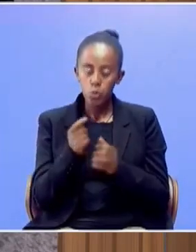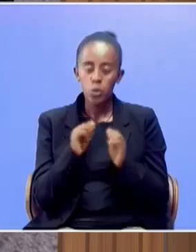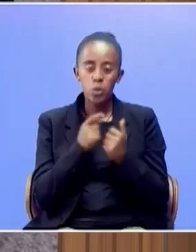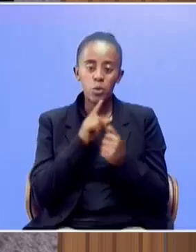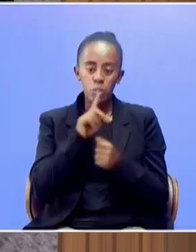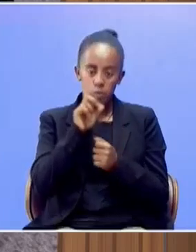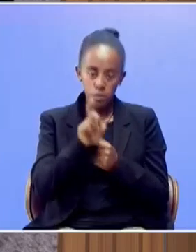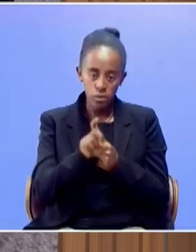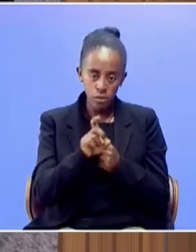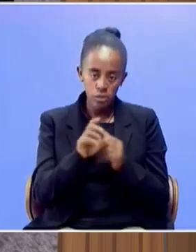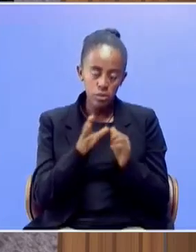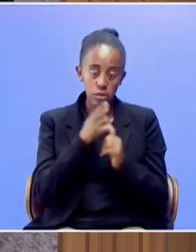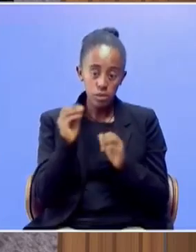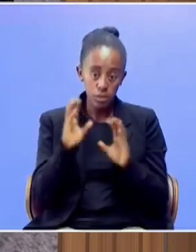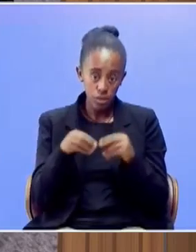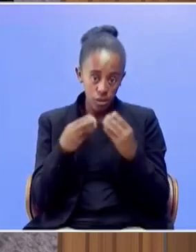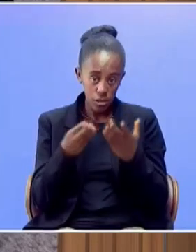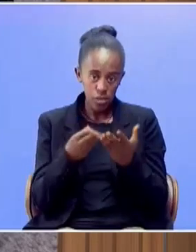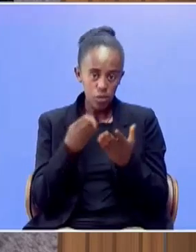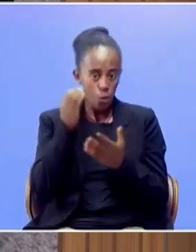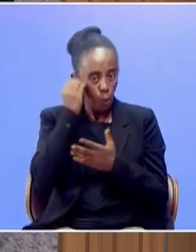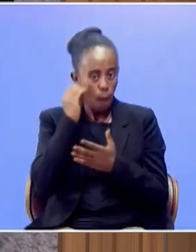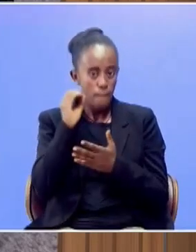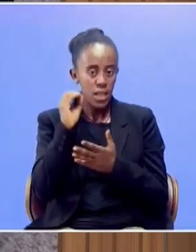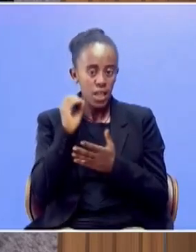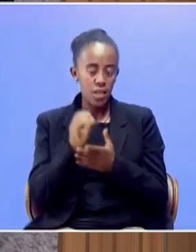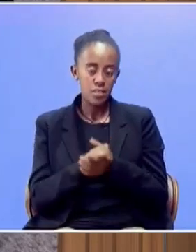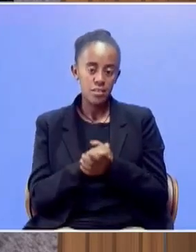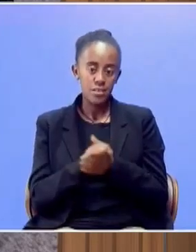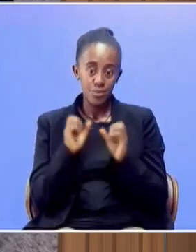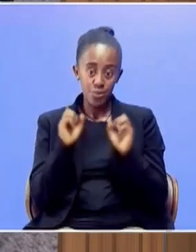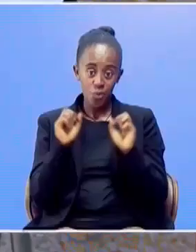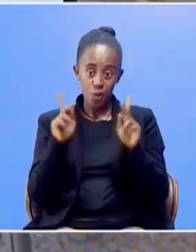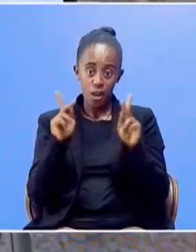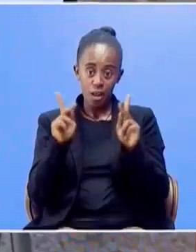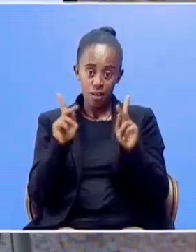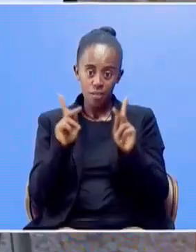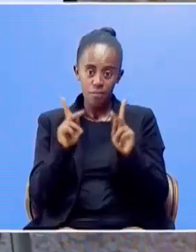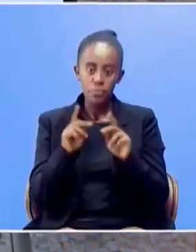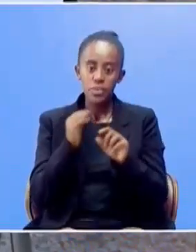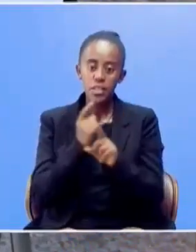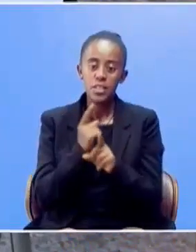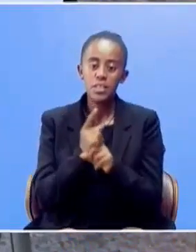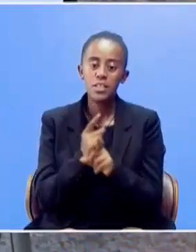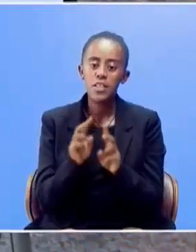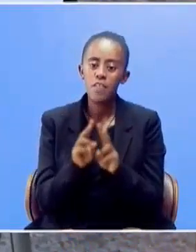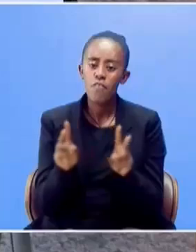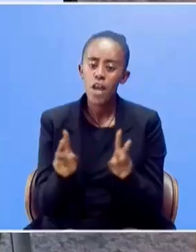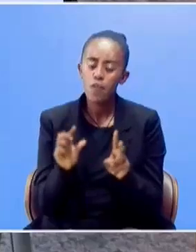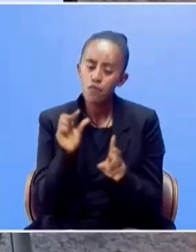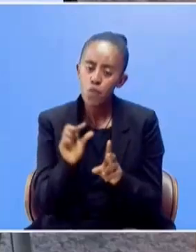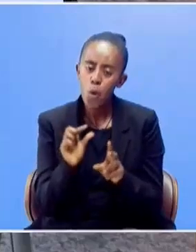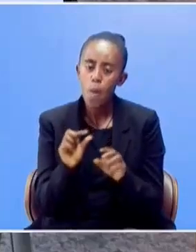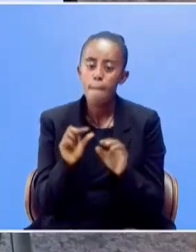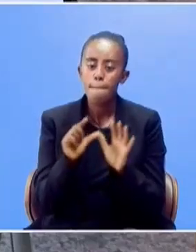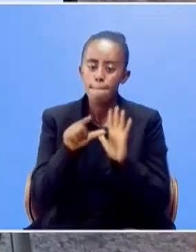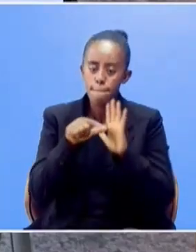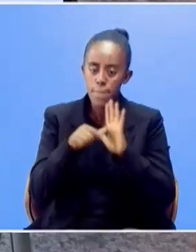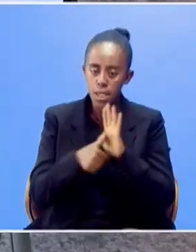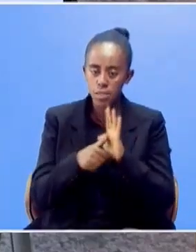ask and give an opinion. Okay? Just for a very few minutes. All